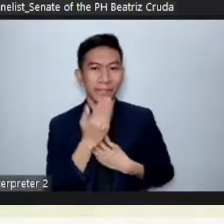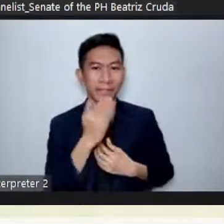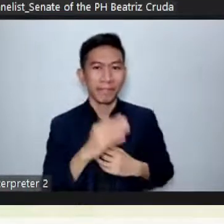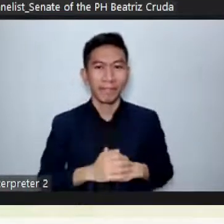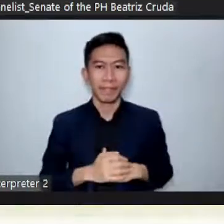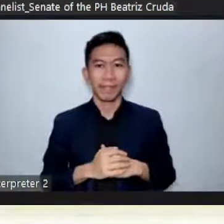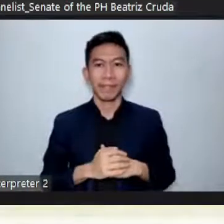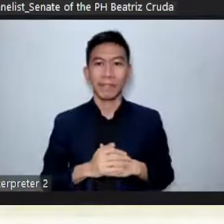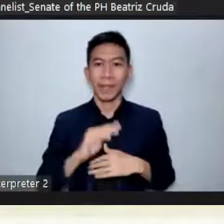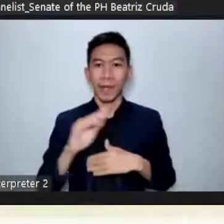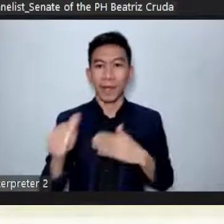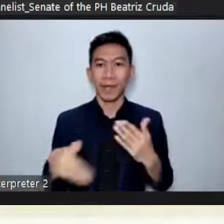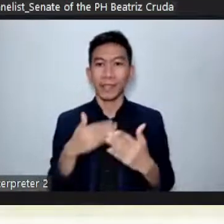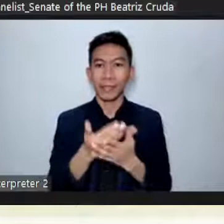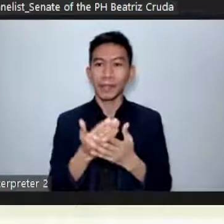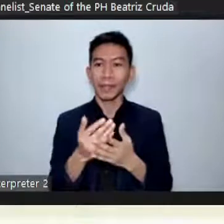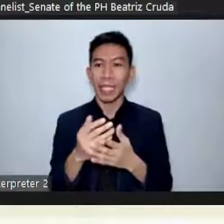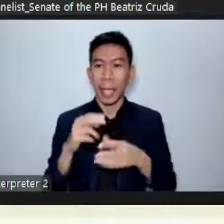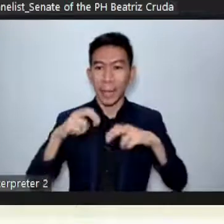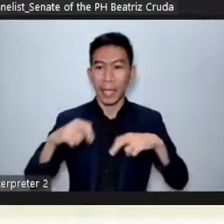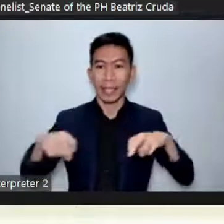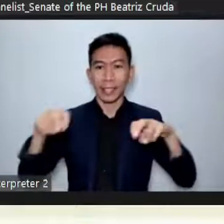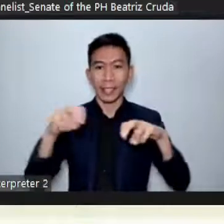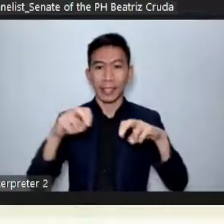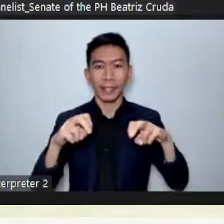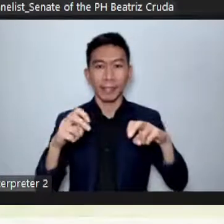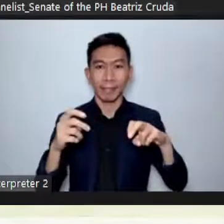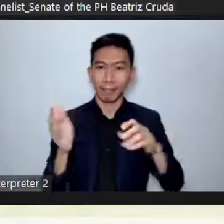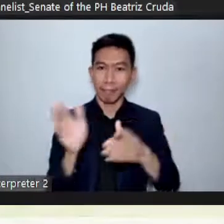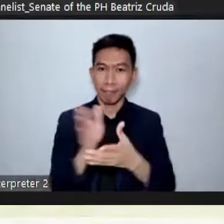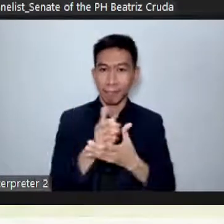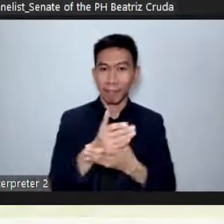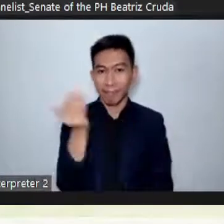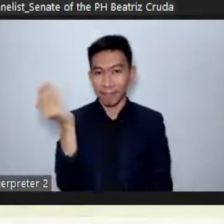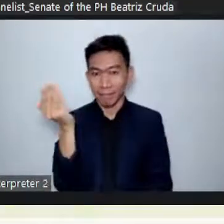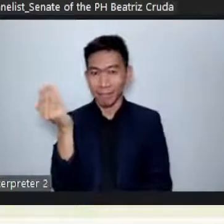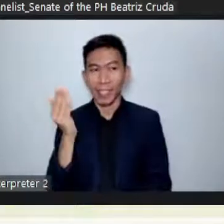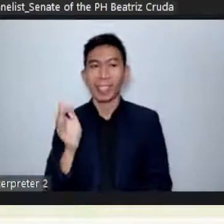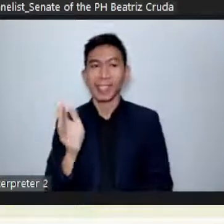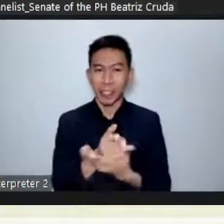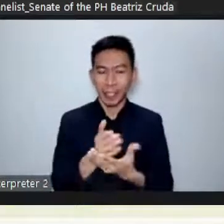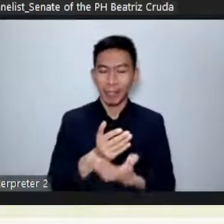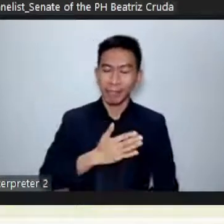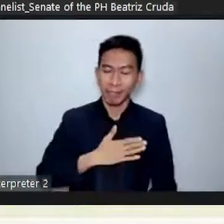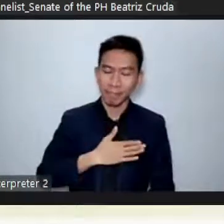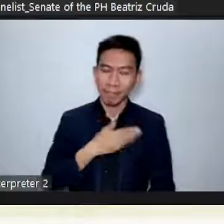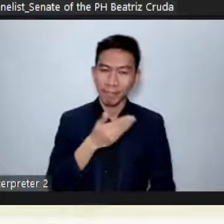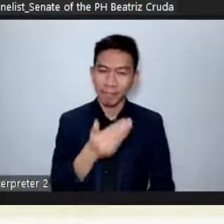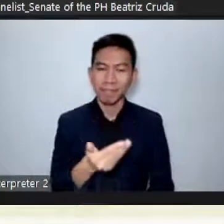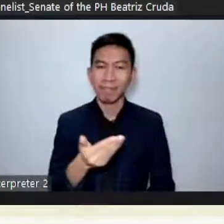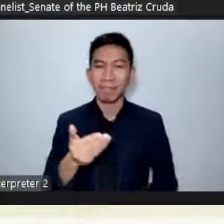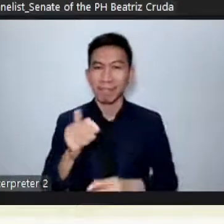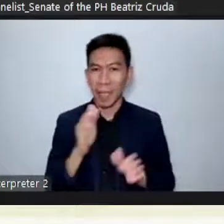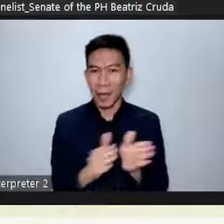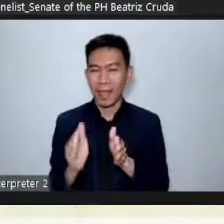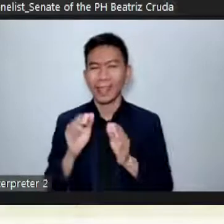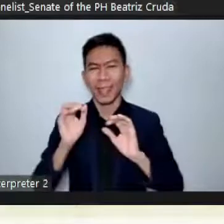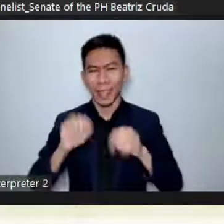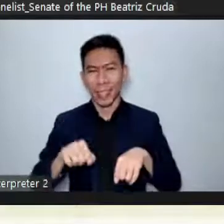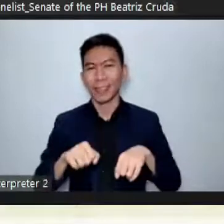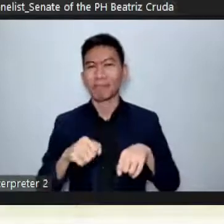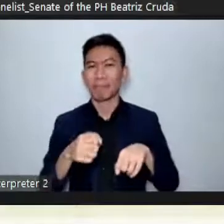much to our panelists who shared their commitments and plans. It's very empowering to hear that we can win this